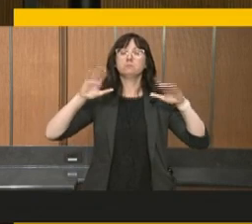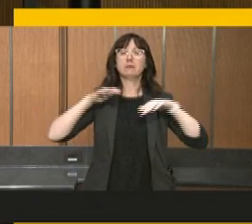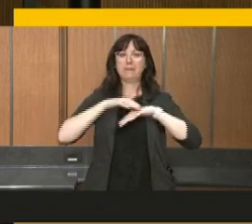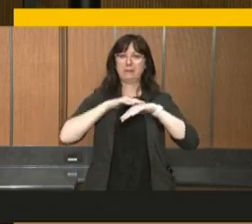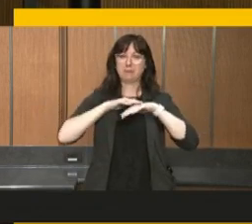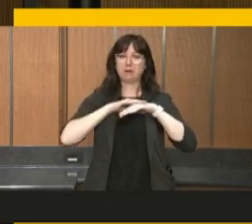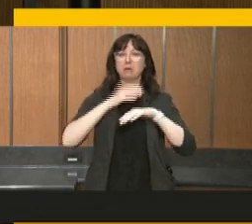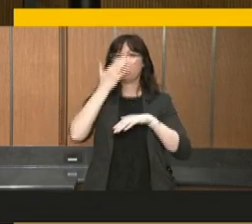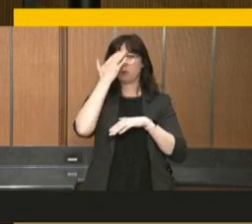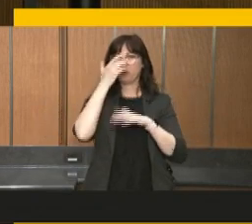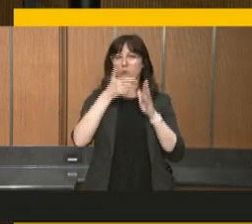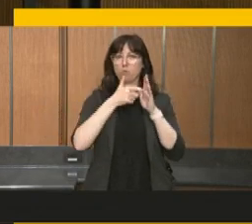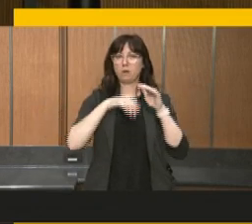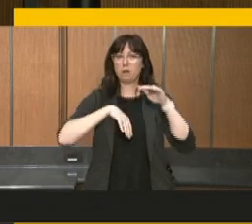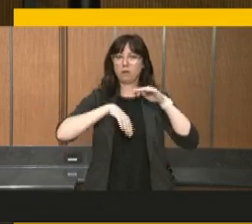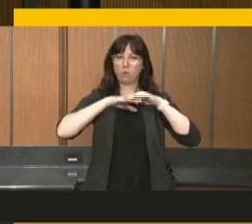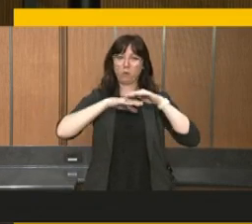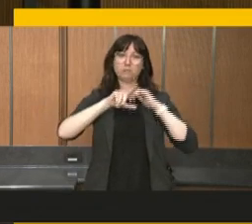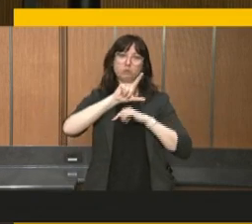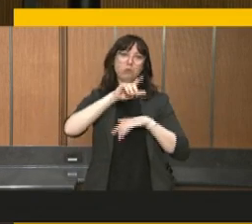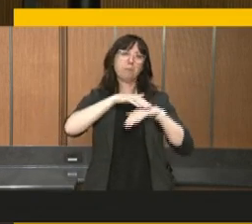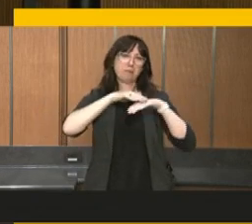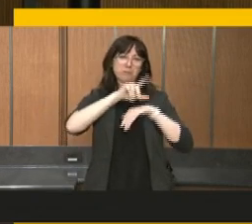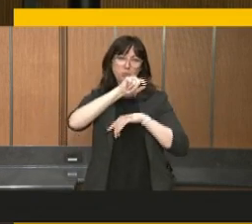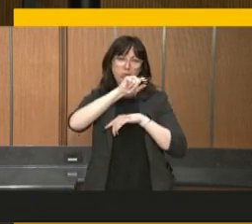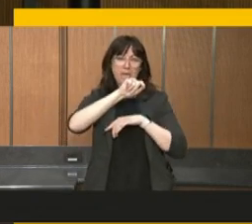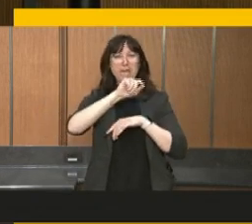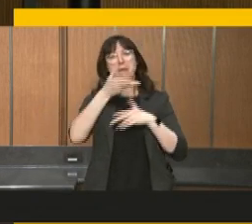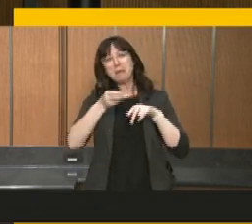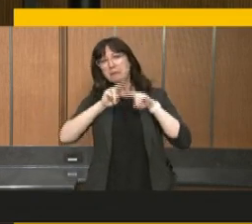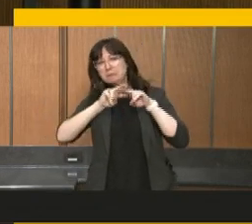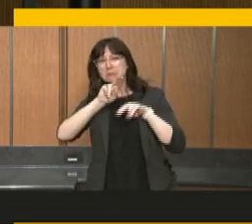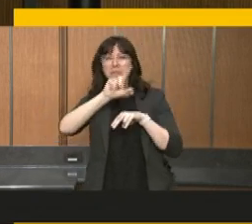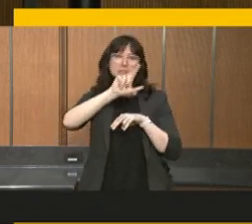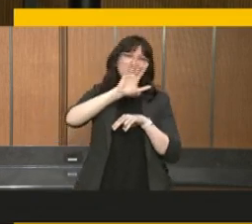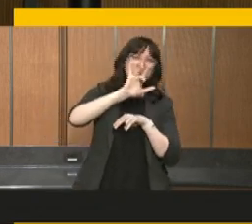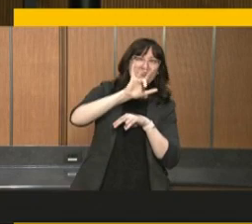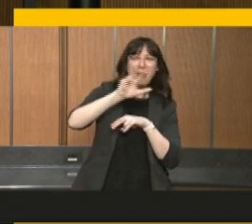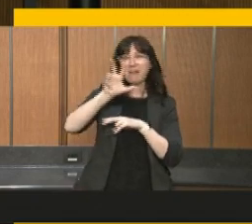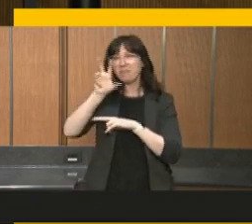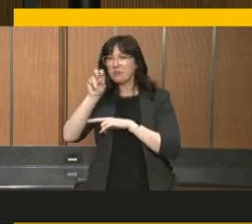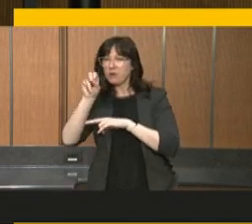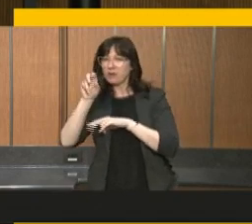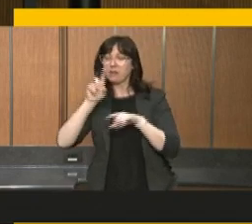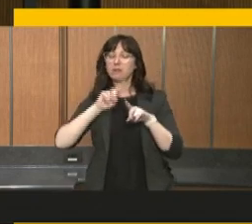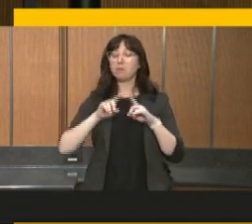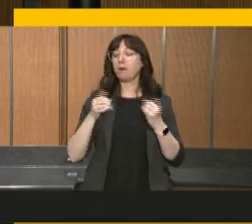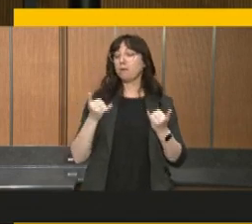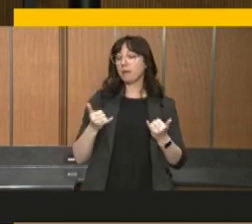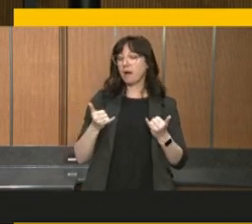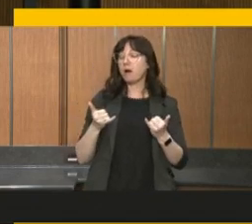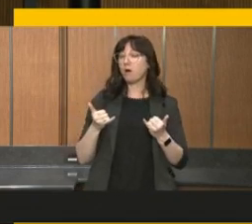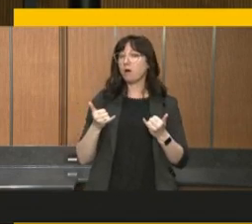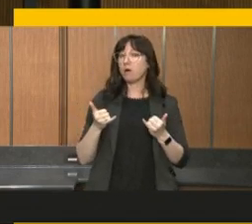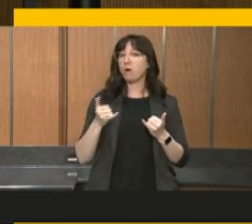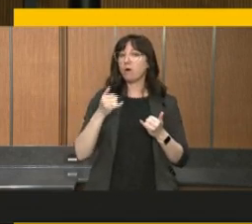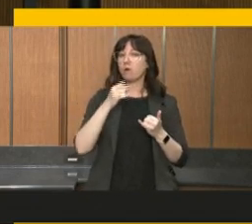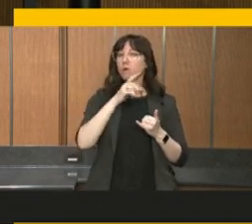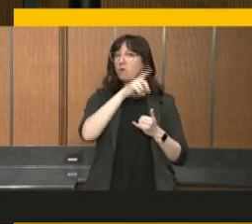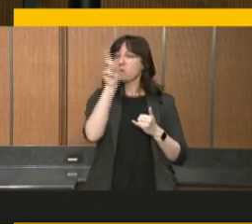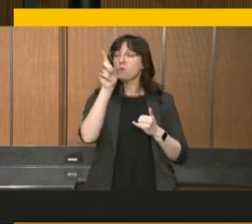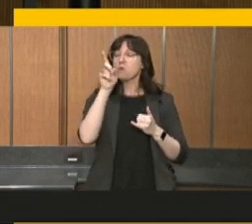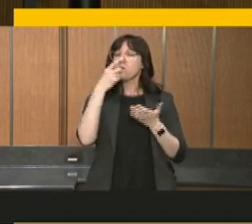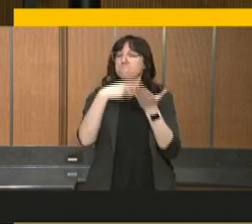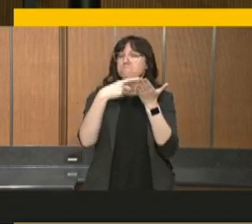including the speaker. We could go to 25 or 30. We are actually, as we speak, the whips are discussing the different